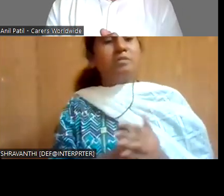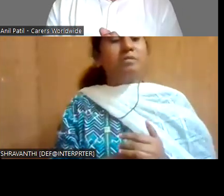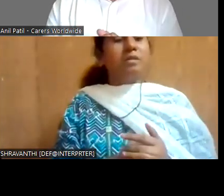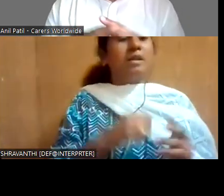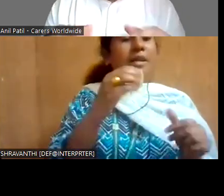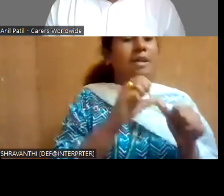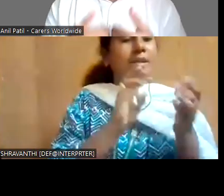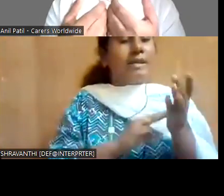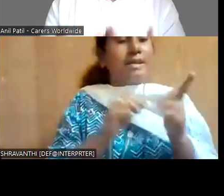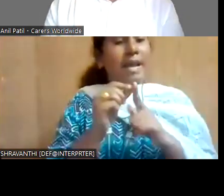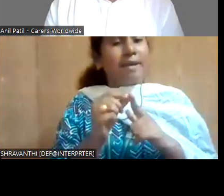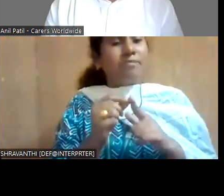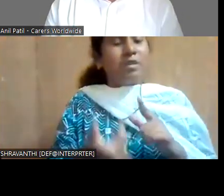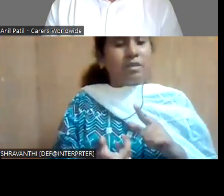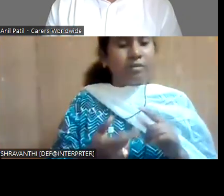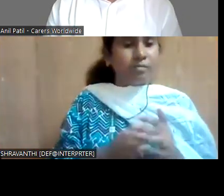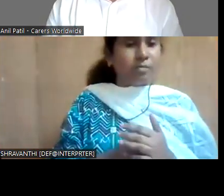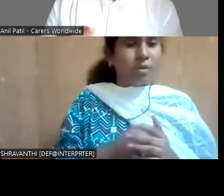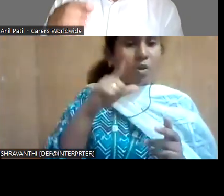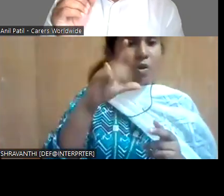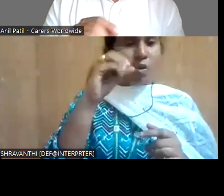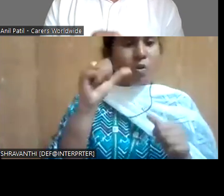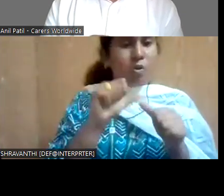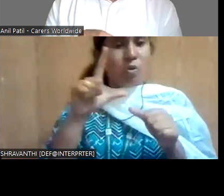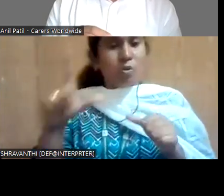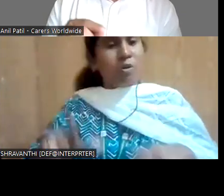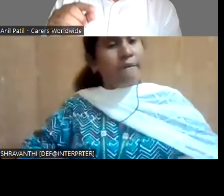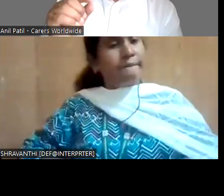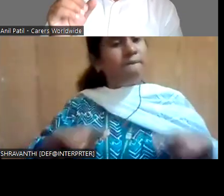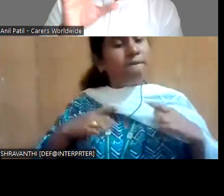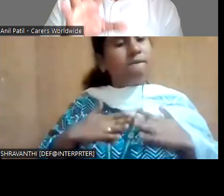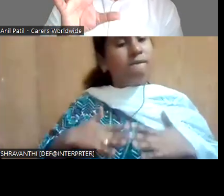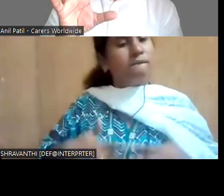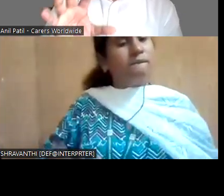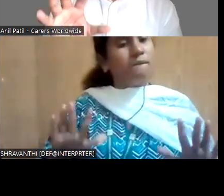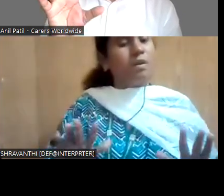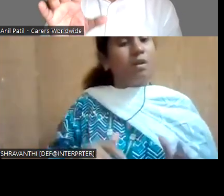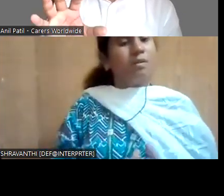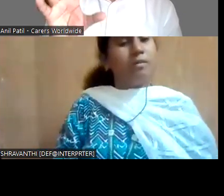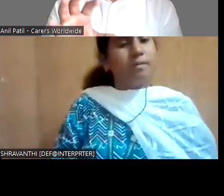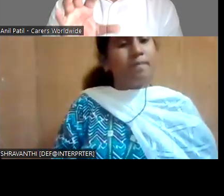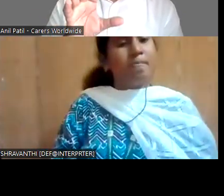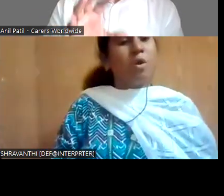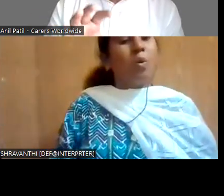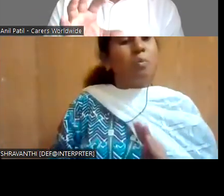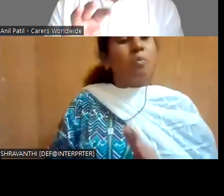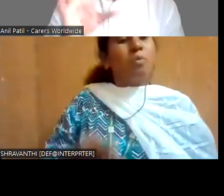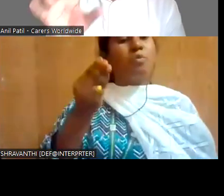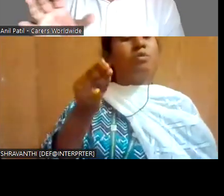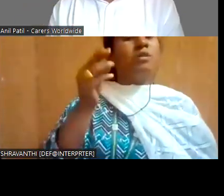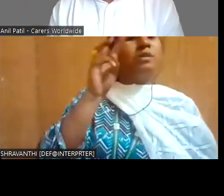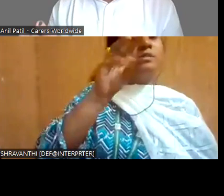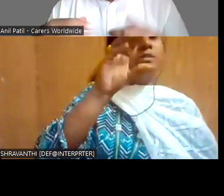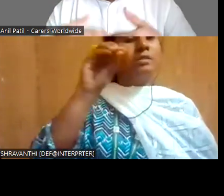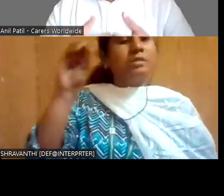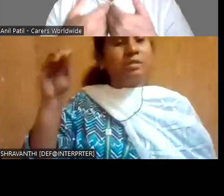with the local authorities to improve their health and well-being. I'm also delighted to share more than 600 carers have been trained as